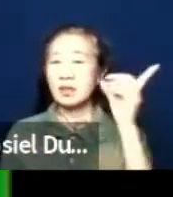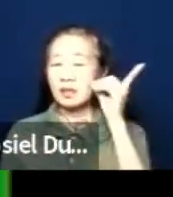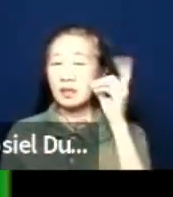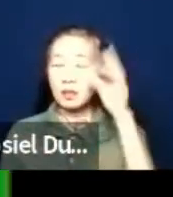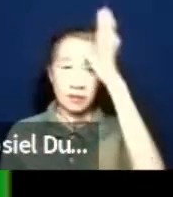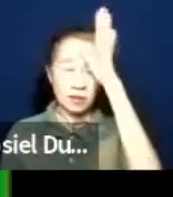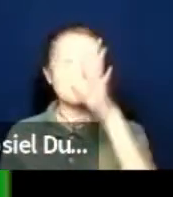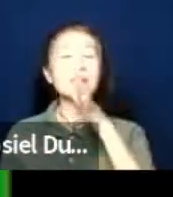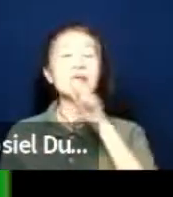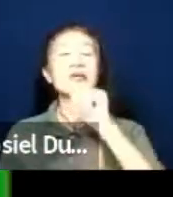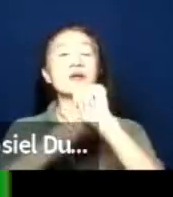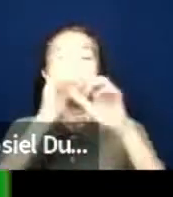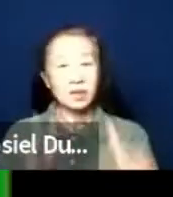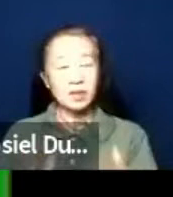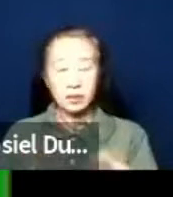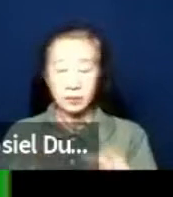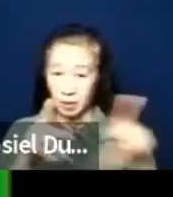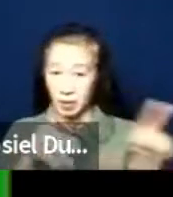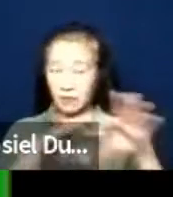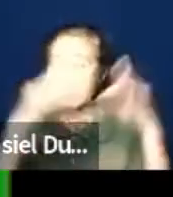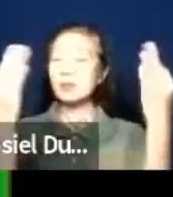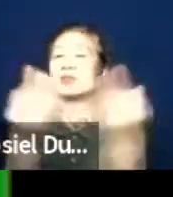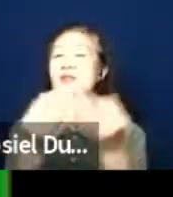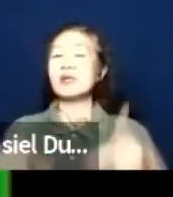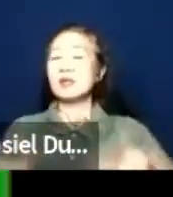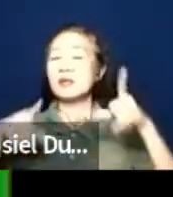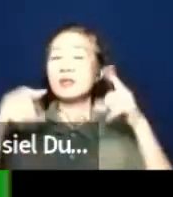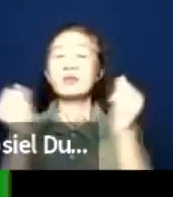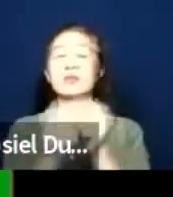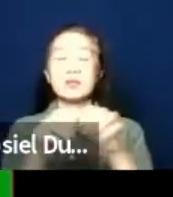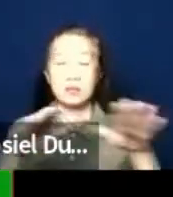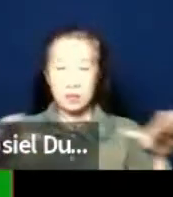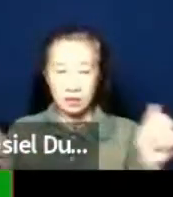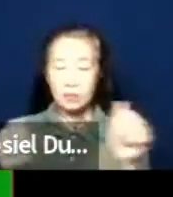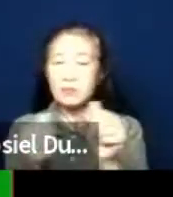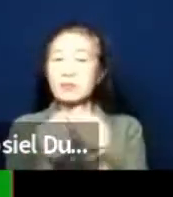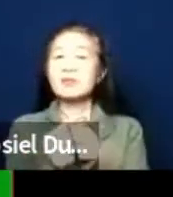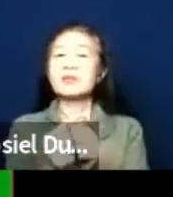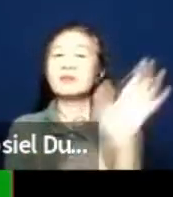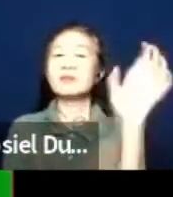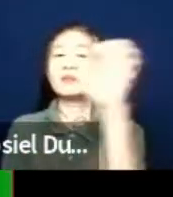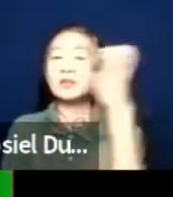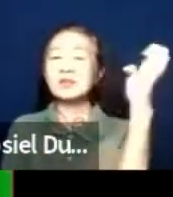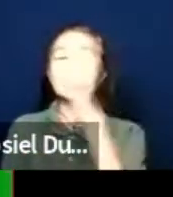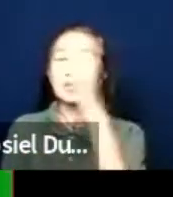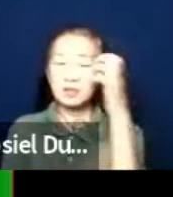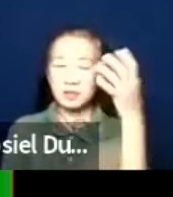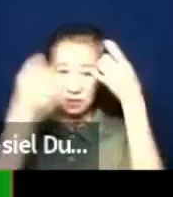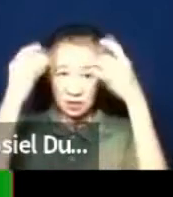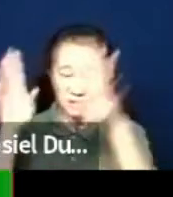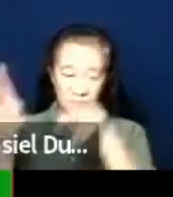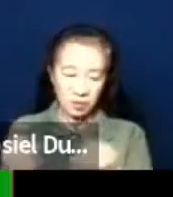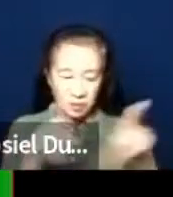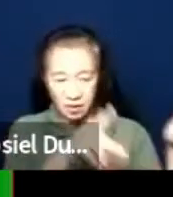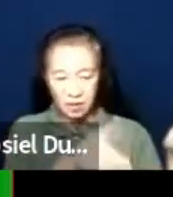an advocate on preparing families living with children with disabilities on emergency and disaster preparedness.